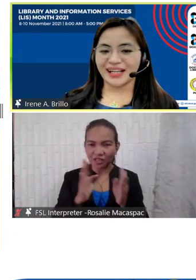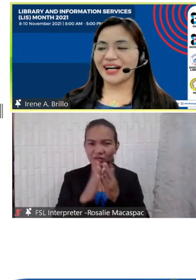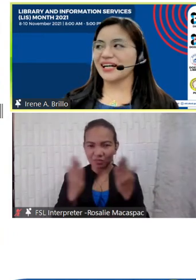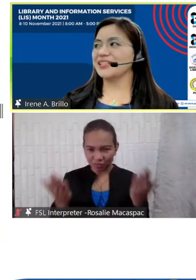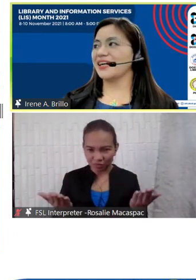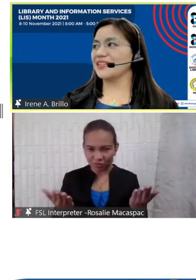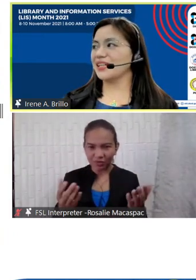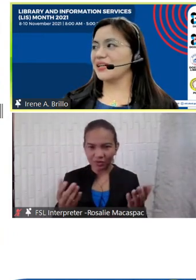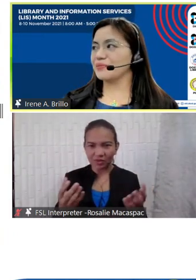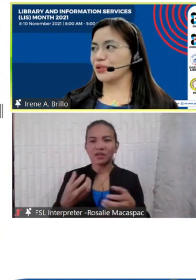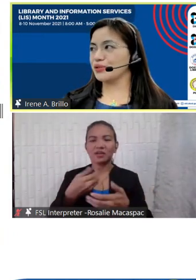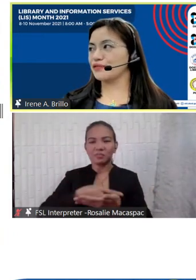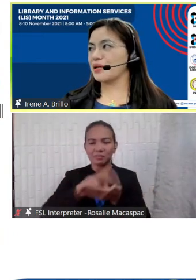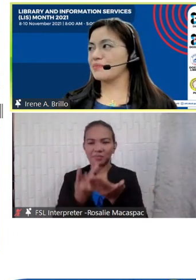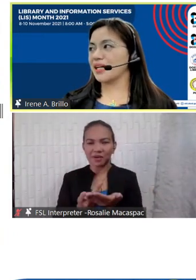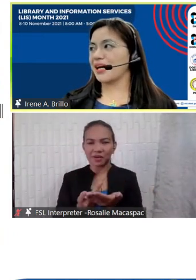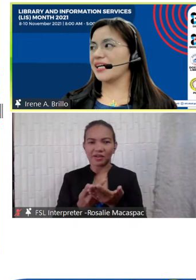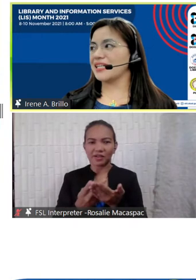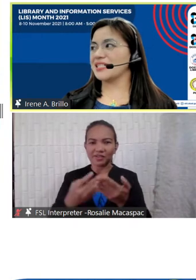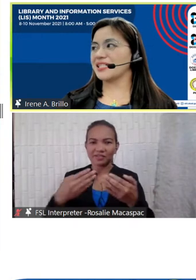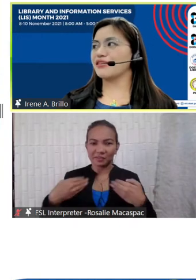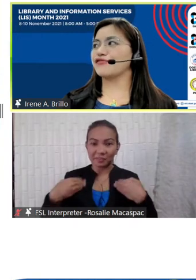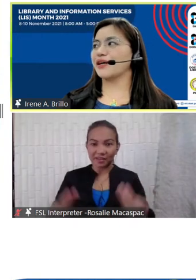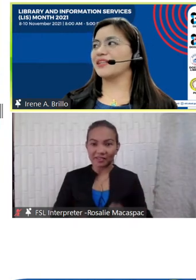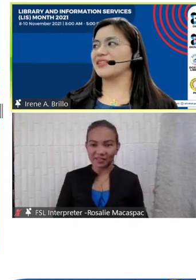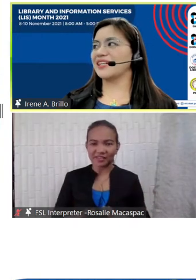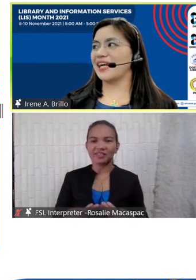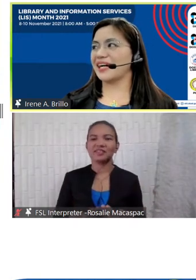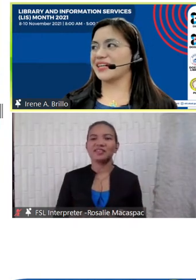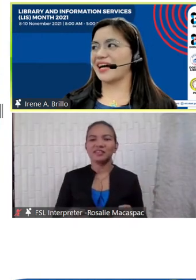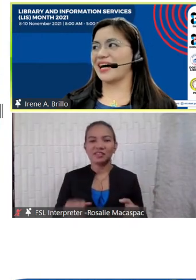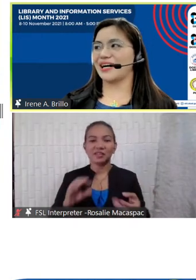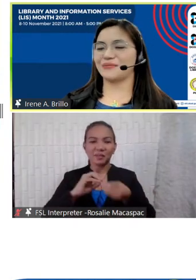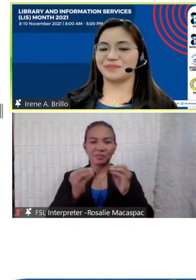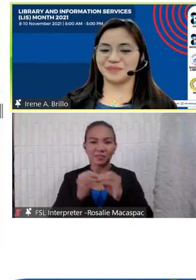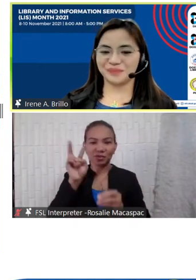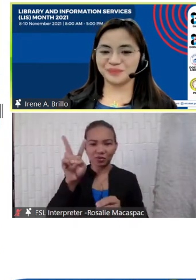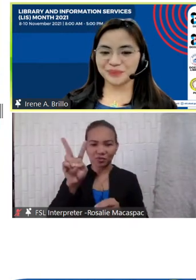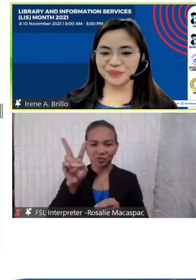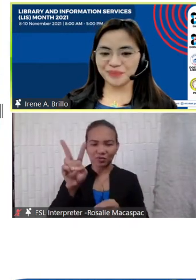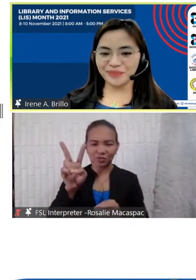body. Ayan, entry number 2 from Micaela G. Fuentenegra.